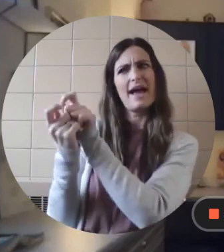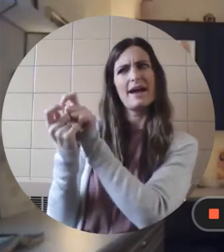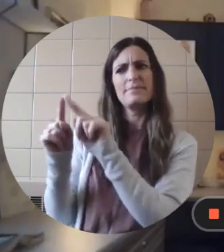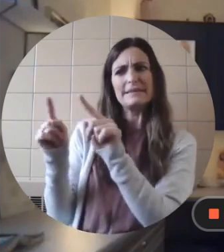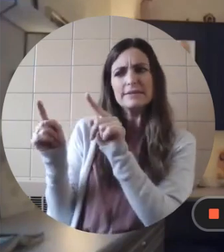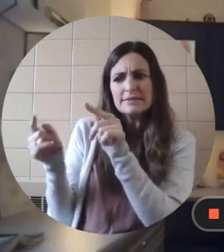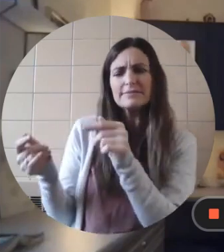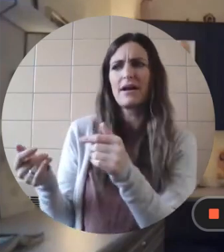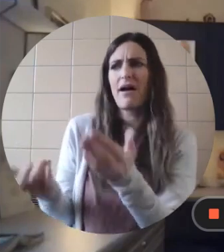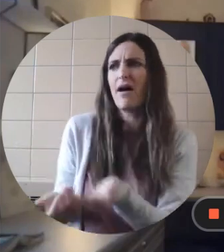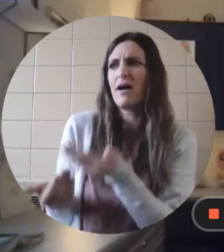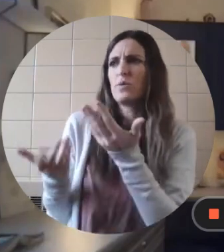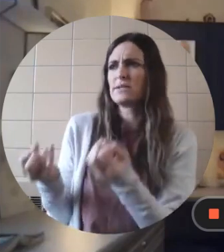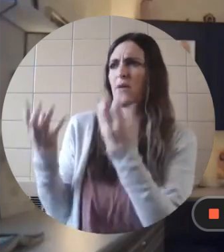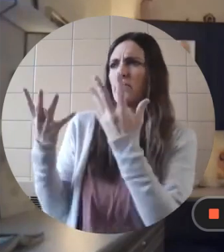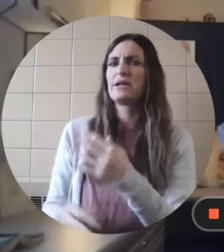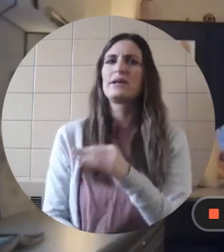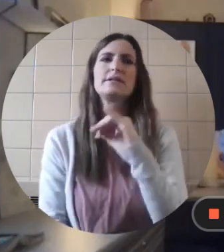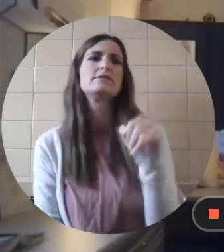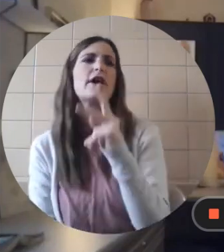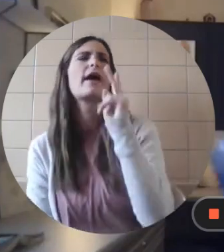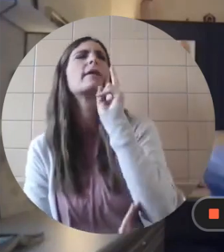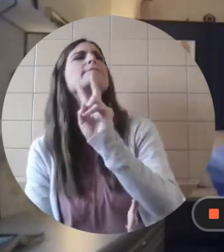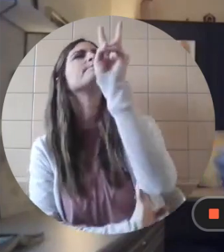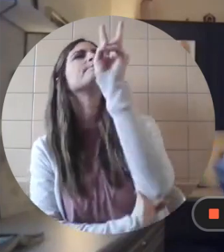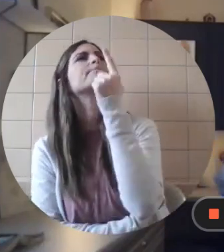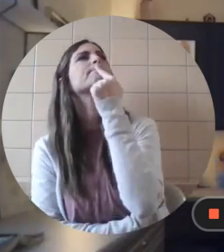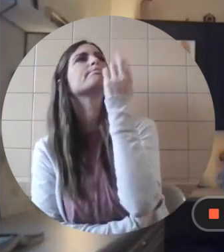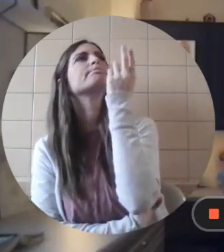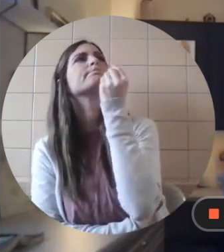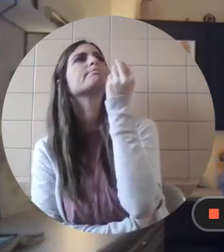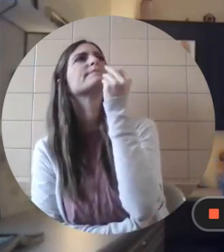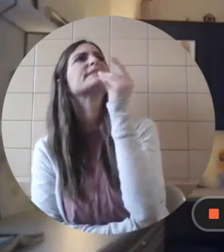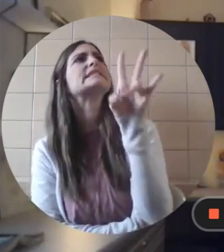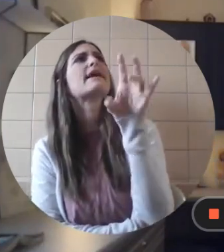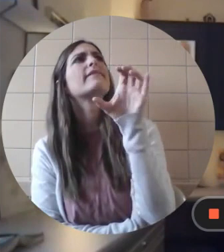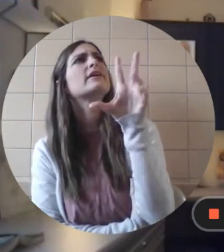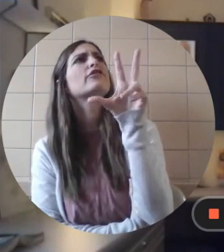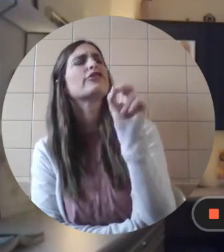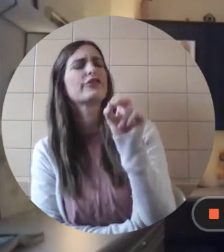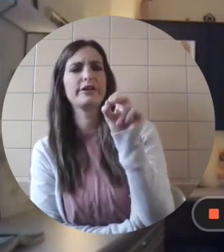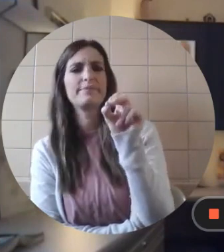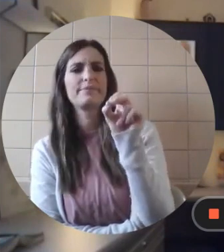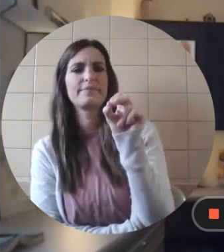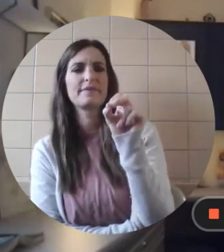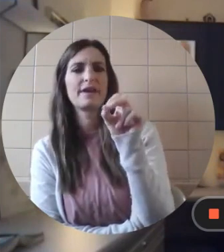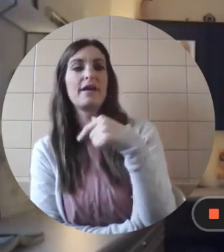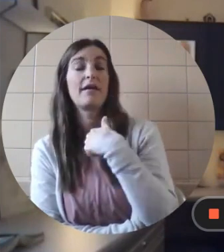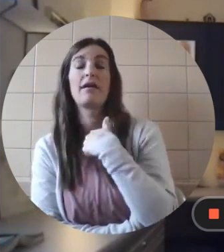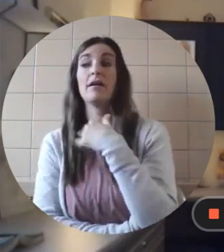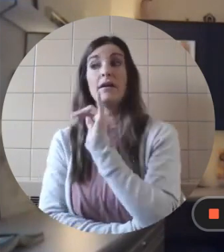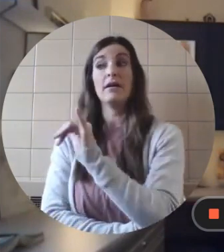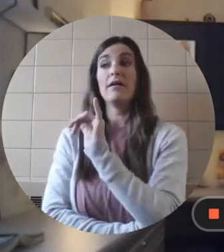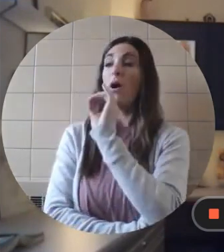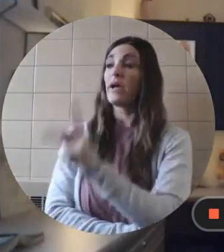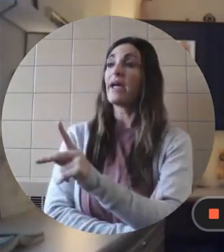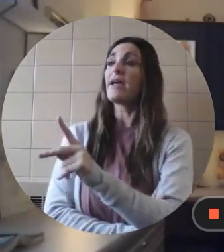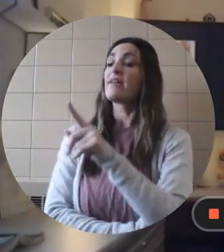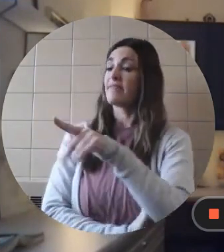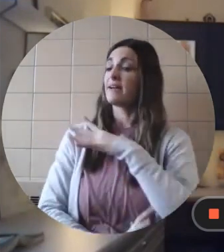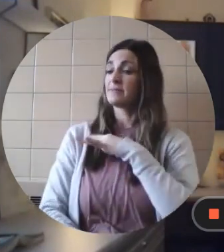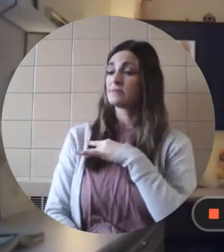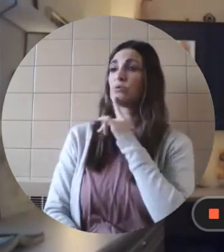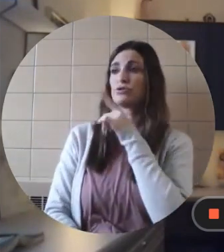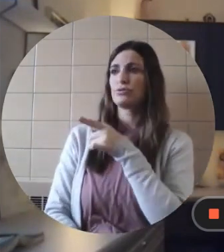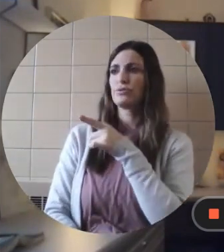good enough. Jack looked off into space. 730. I consider that. Okay. That's a cool truth,